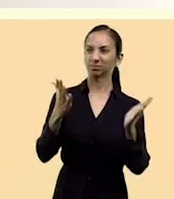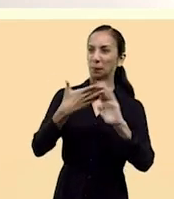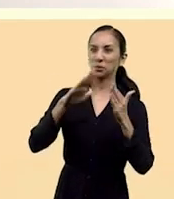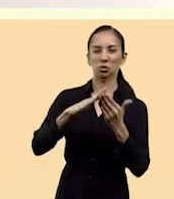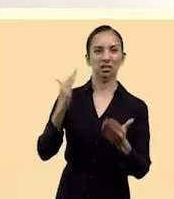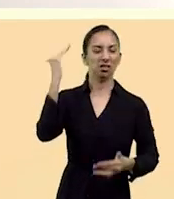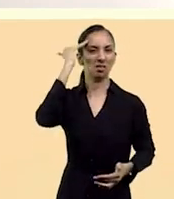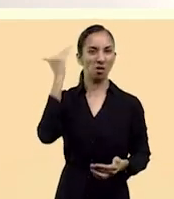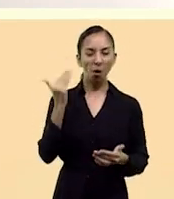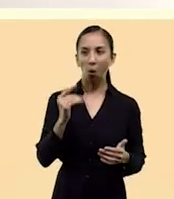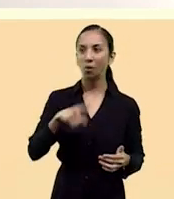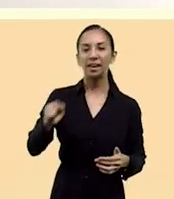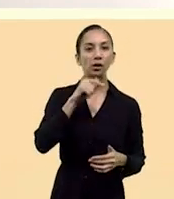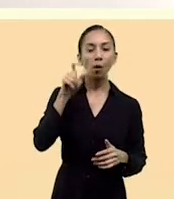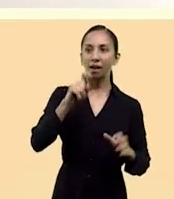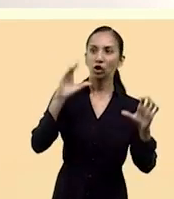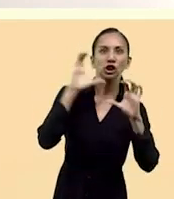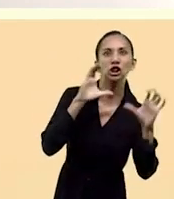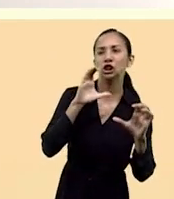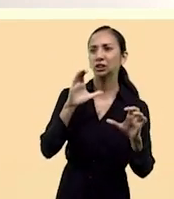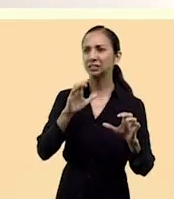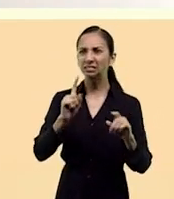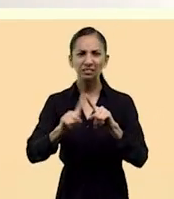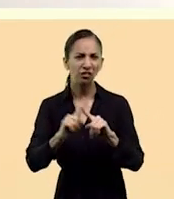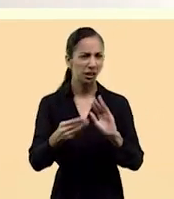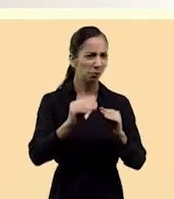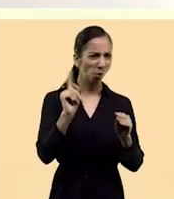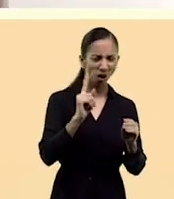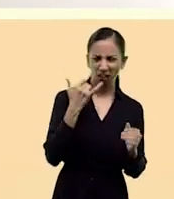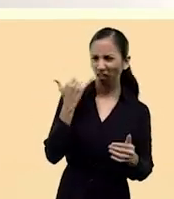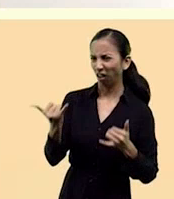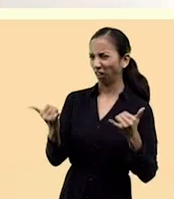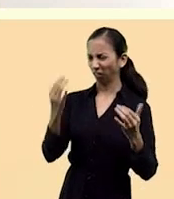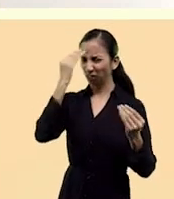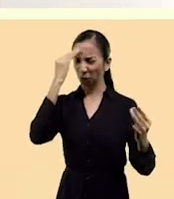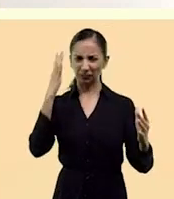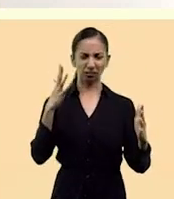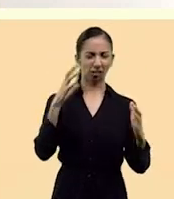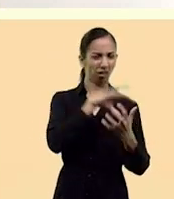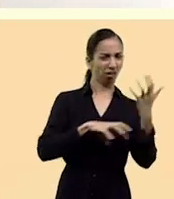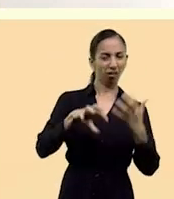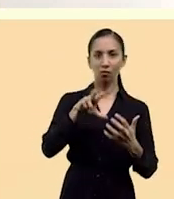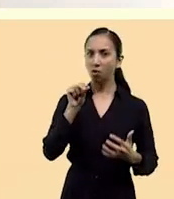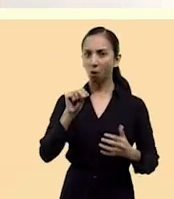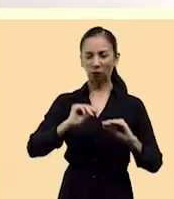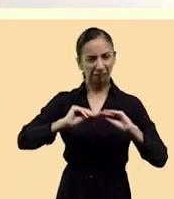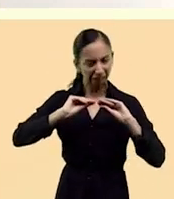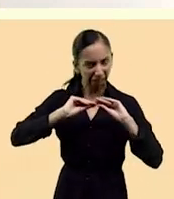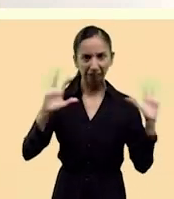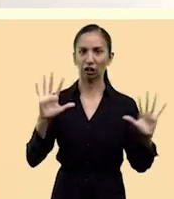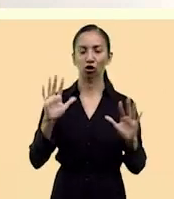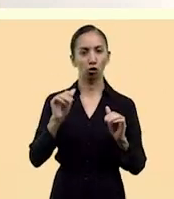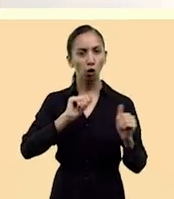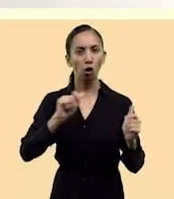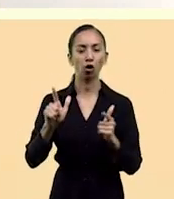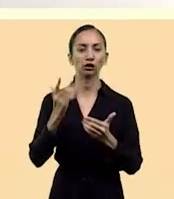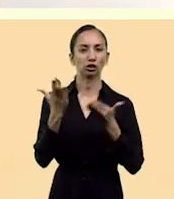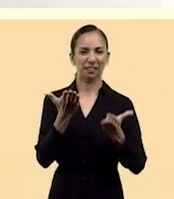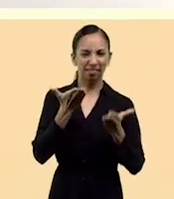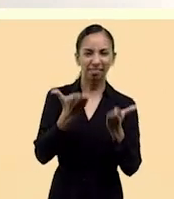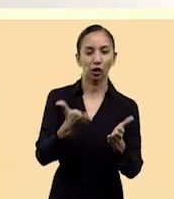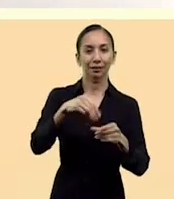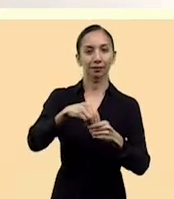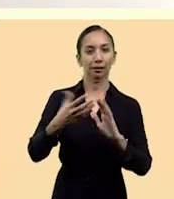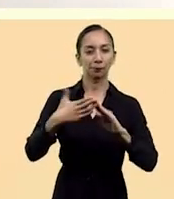to seek it out or look or call different numbers. Everything is sitting, all the services are right there in the neighborhood where they should be.